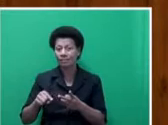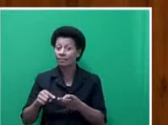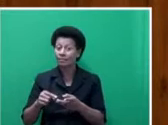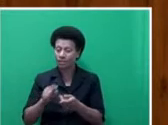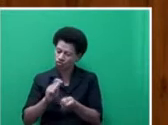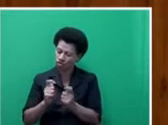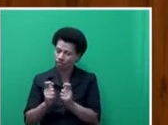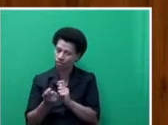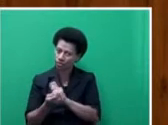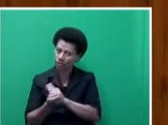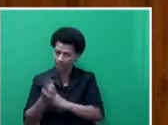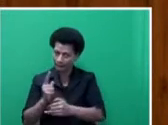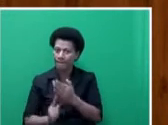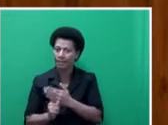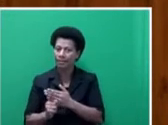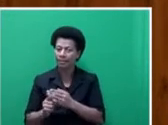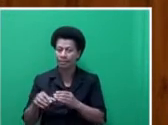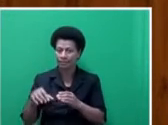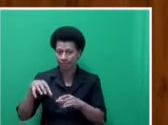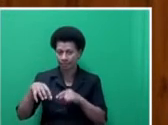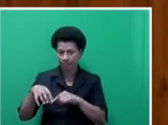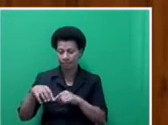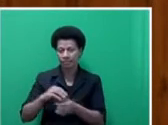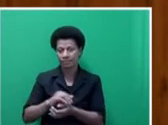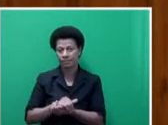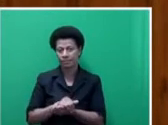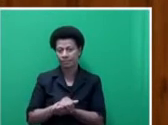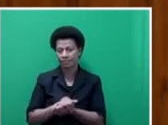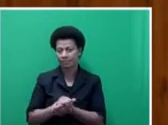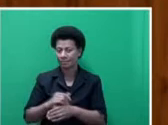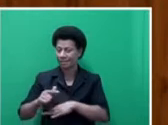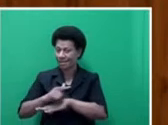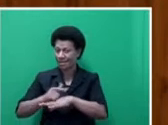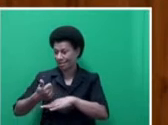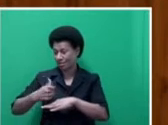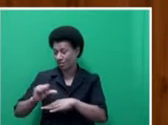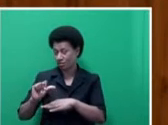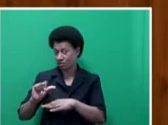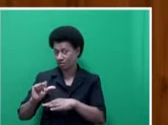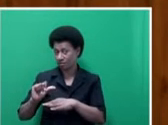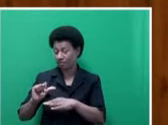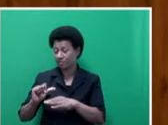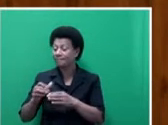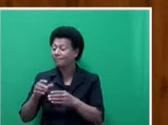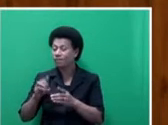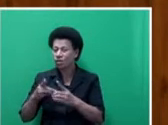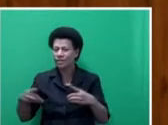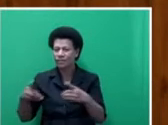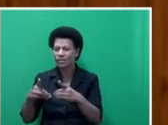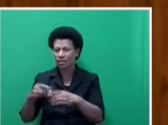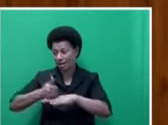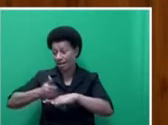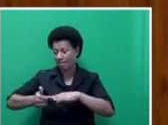reforms. The Land Use Division is a government initiative program designed to make more and